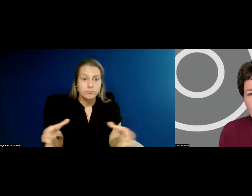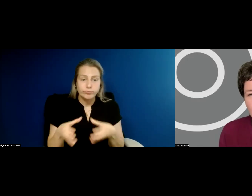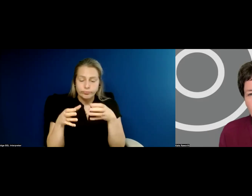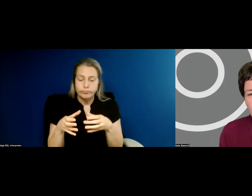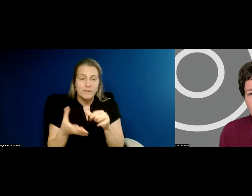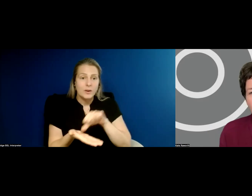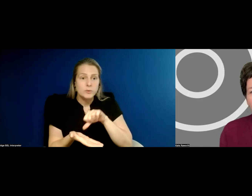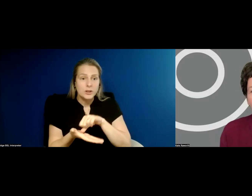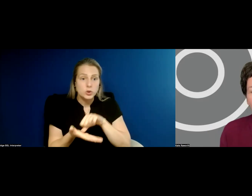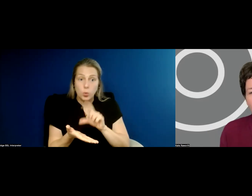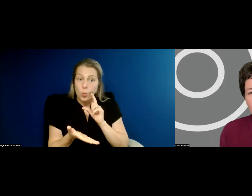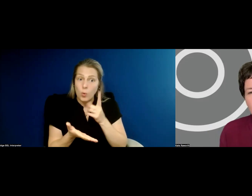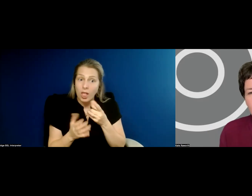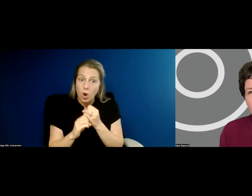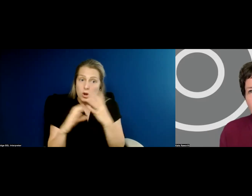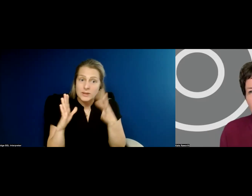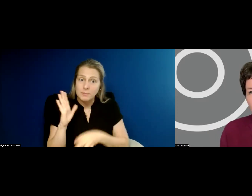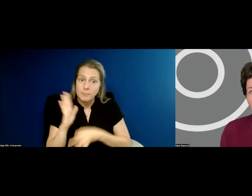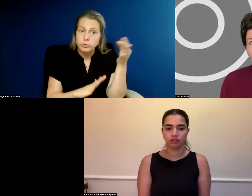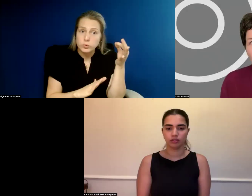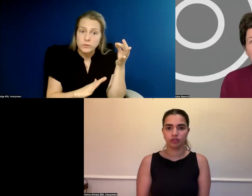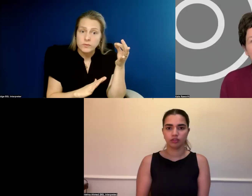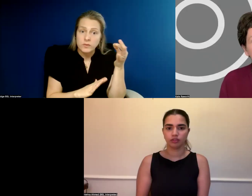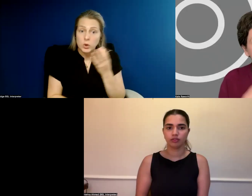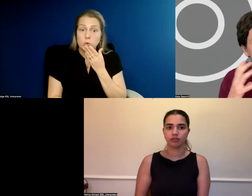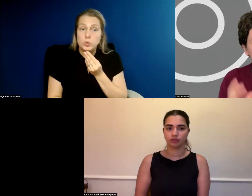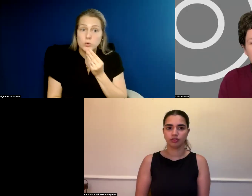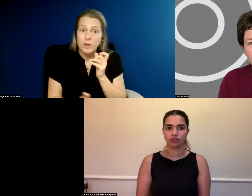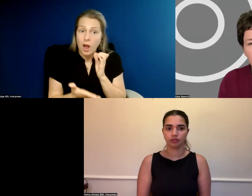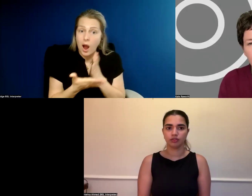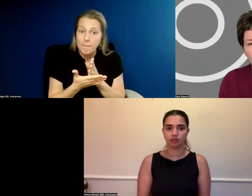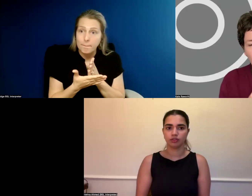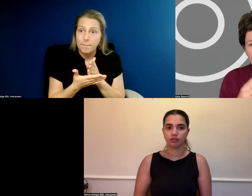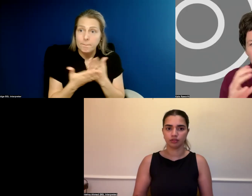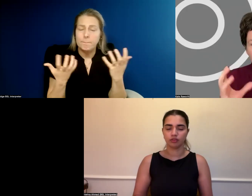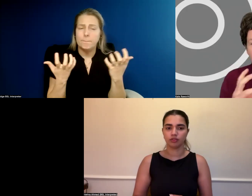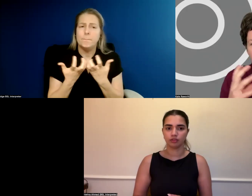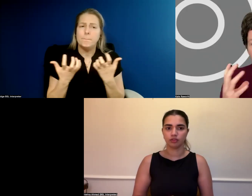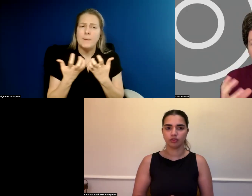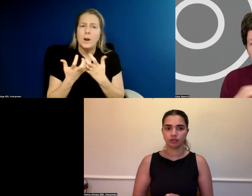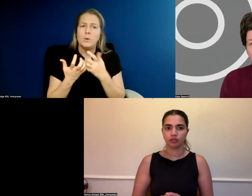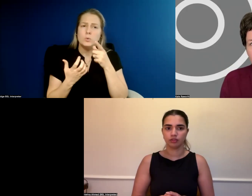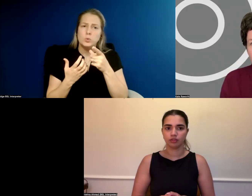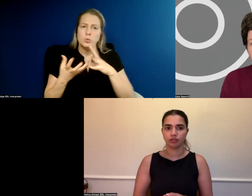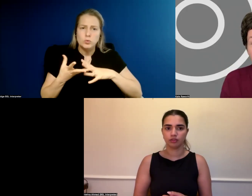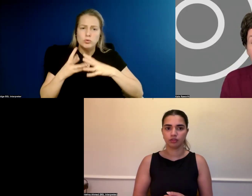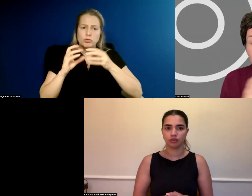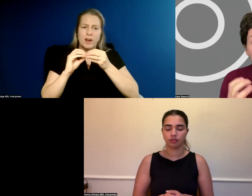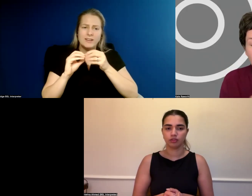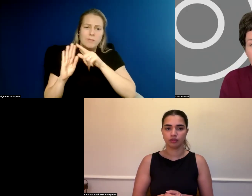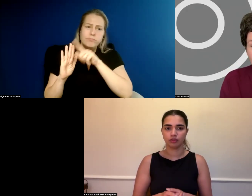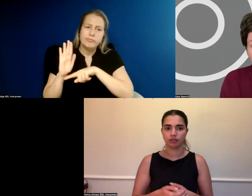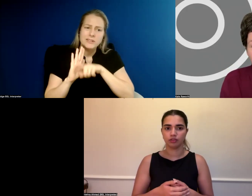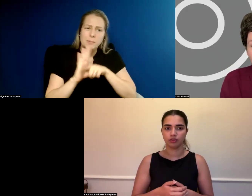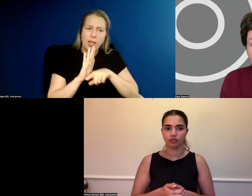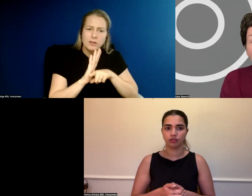more useful? And how would you begin to bring principles that would distinguish between the needs and